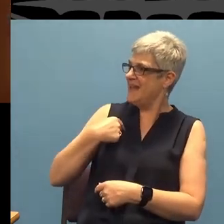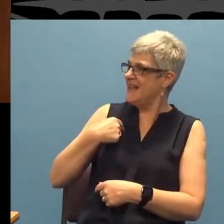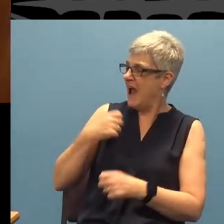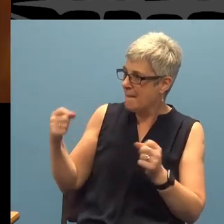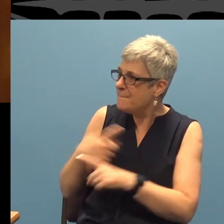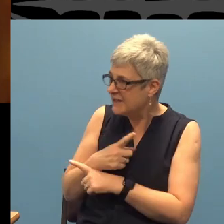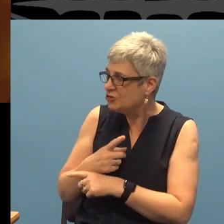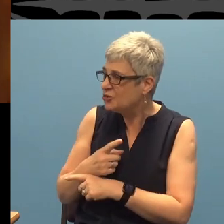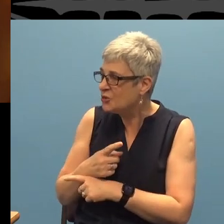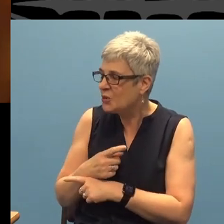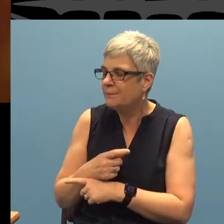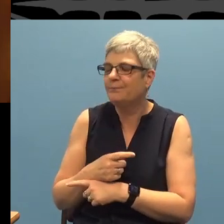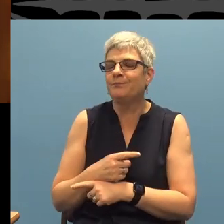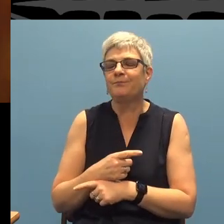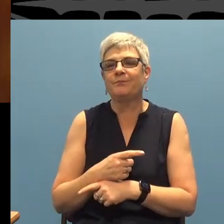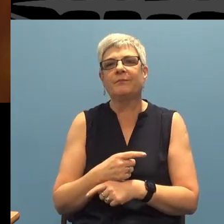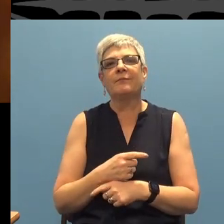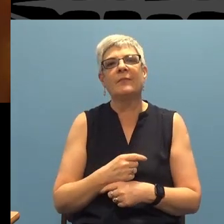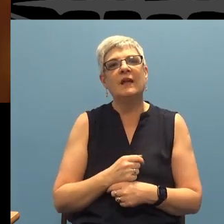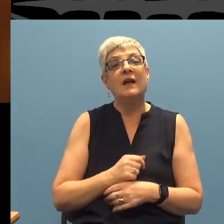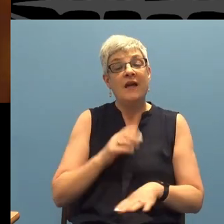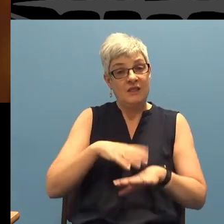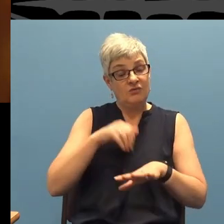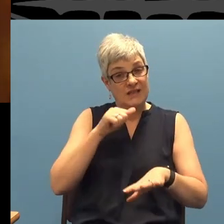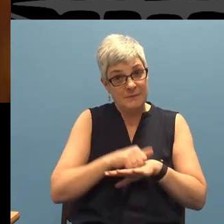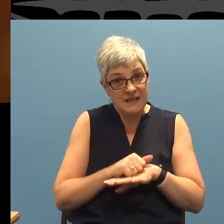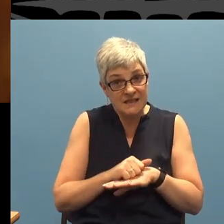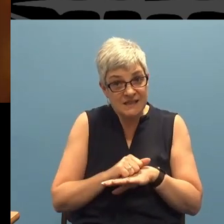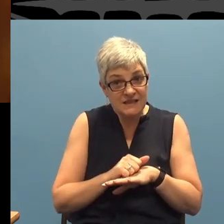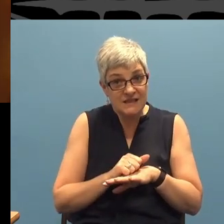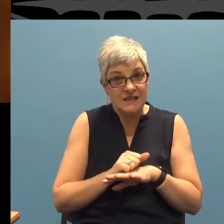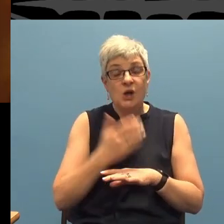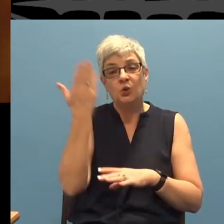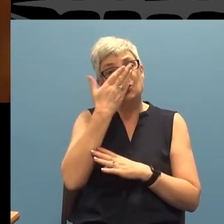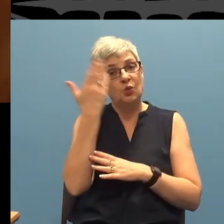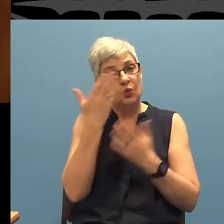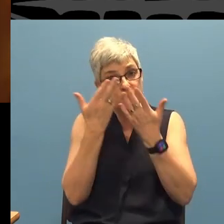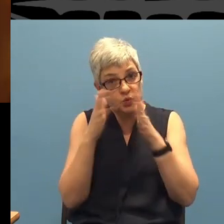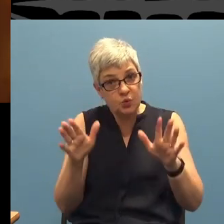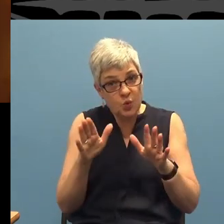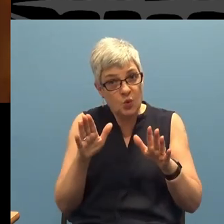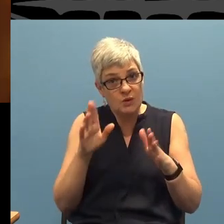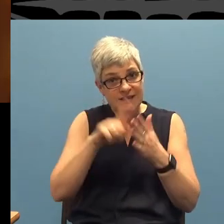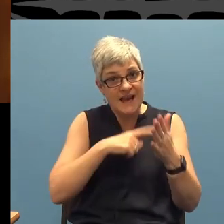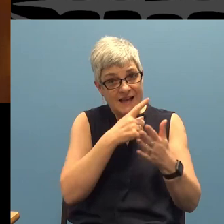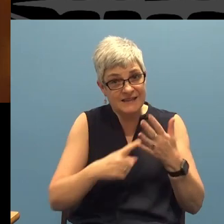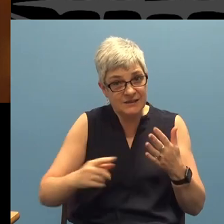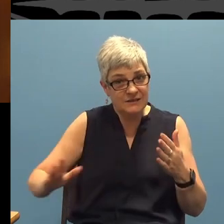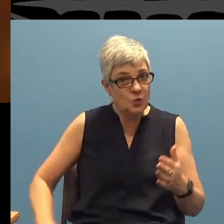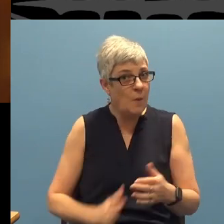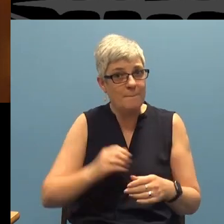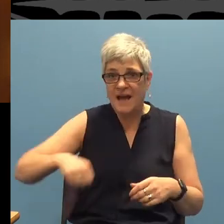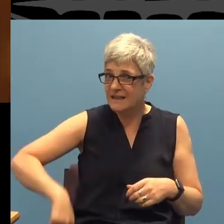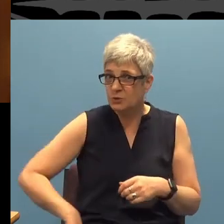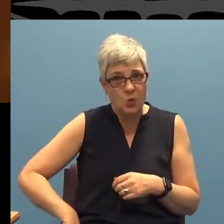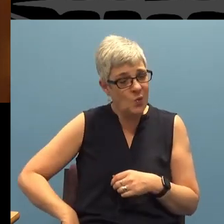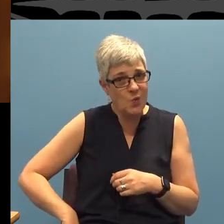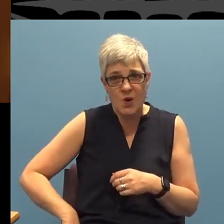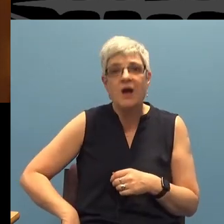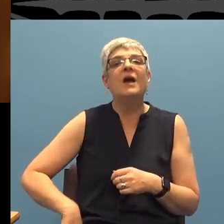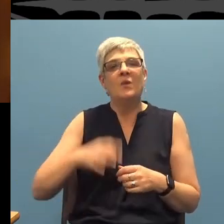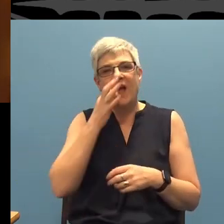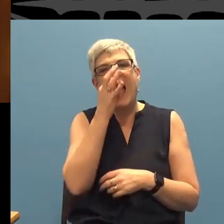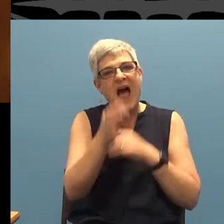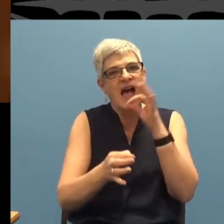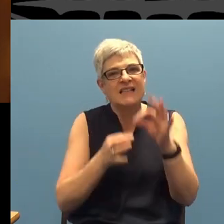missed you. This Christmas, when school shows have been cancelled and pantos are not on, we invited